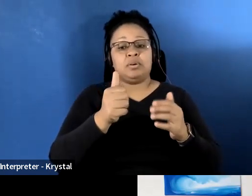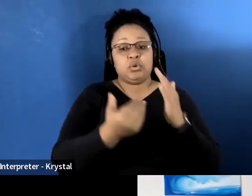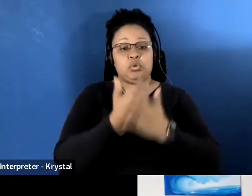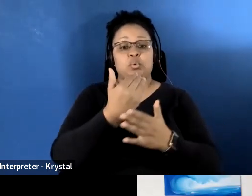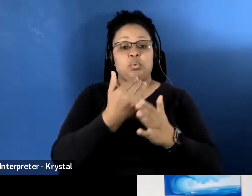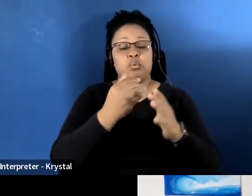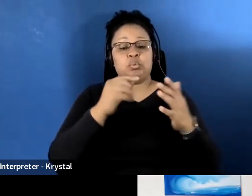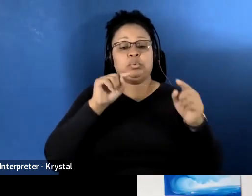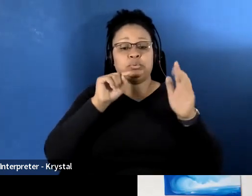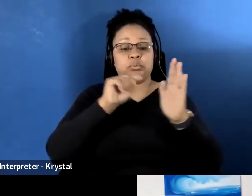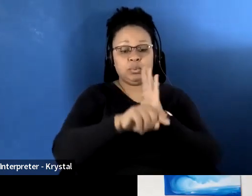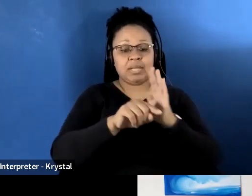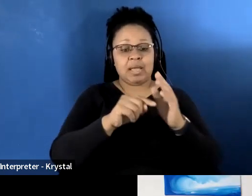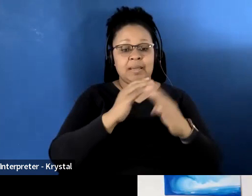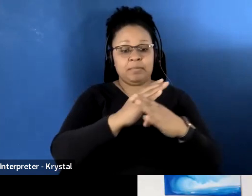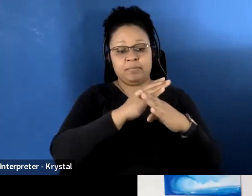suicide prevention hotline.